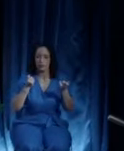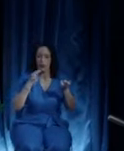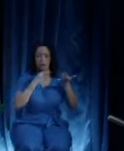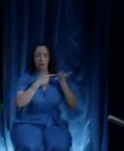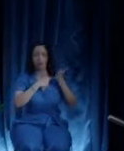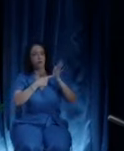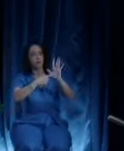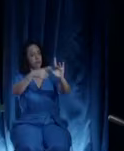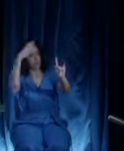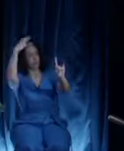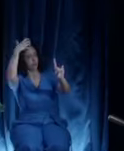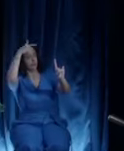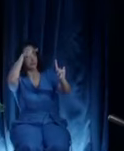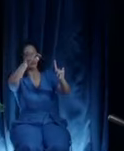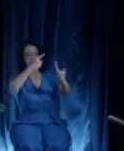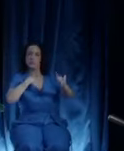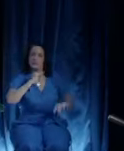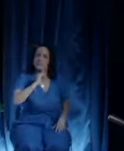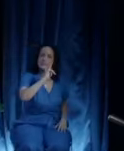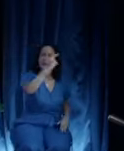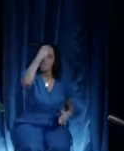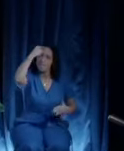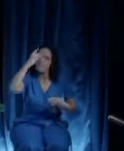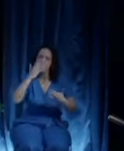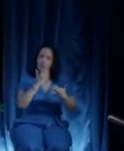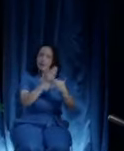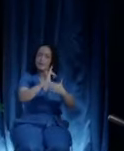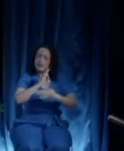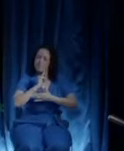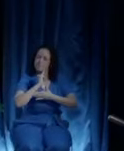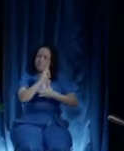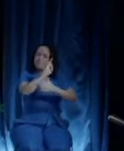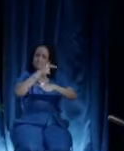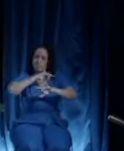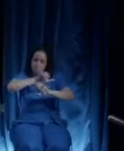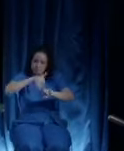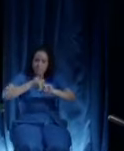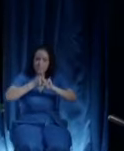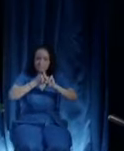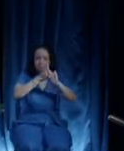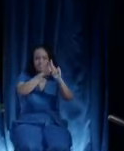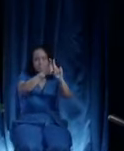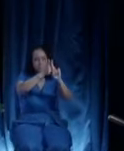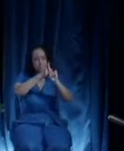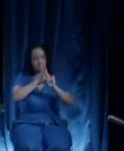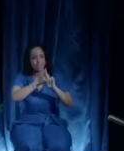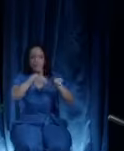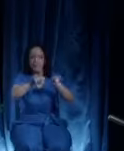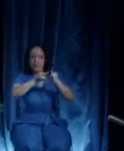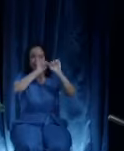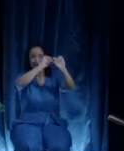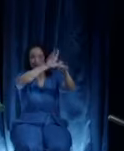that your agenda is his agenda, is being articulated in whatever language it is that he